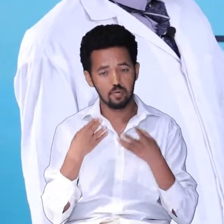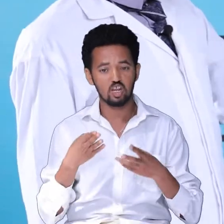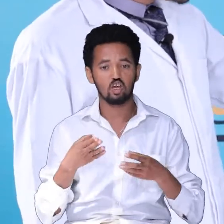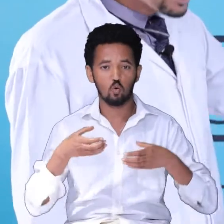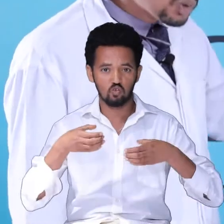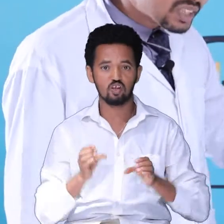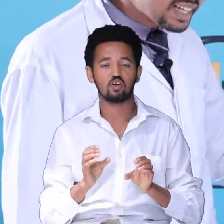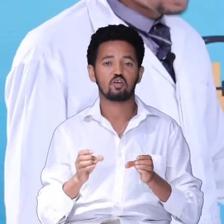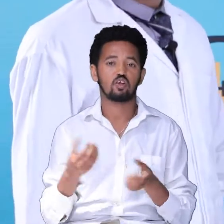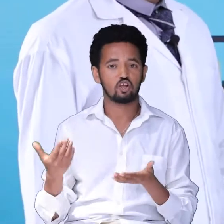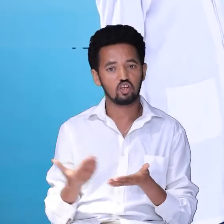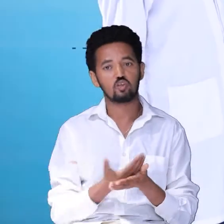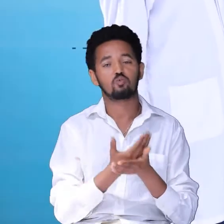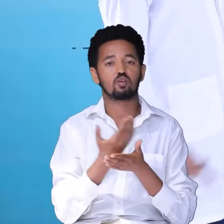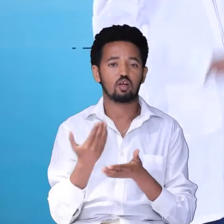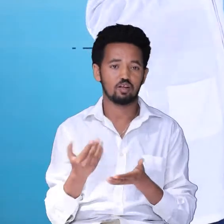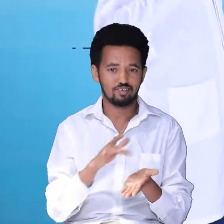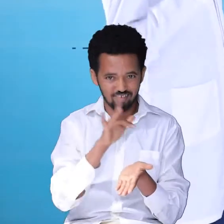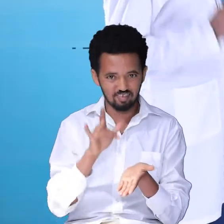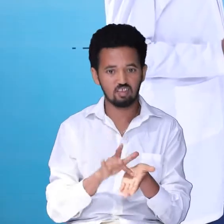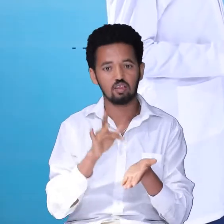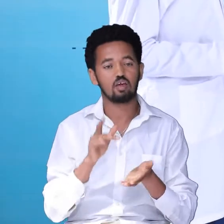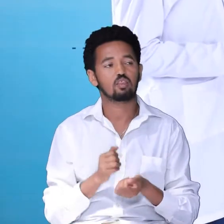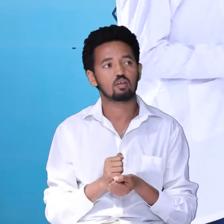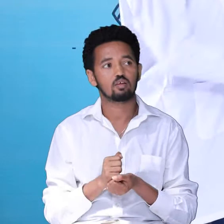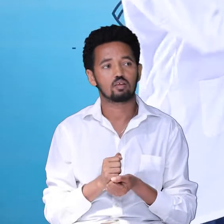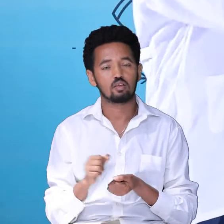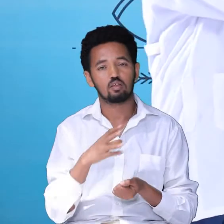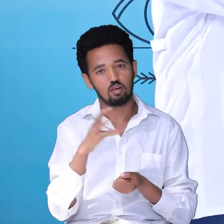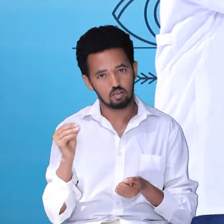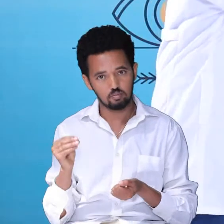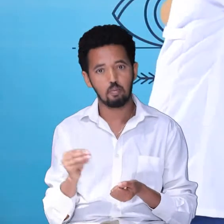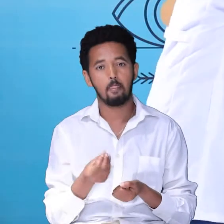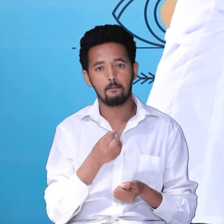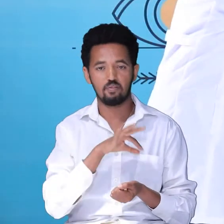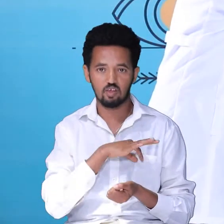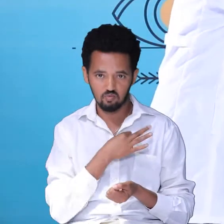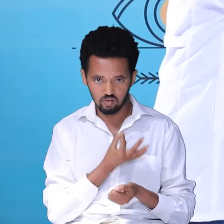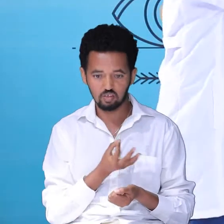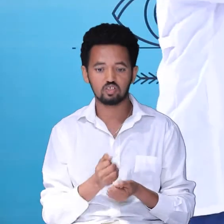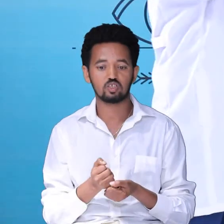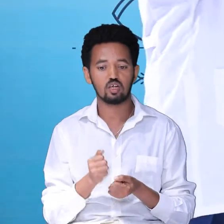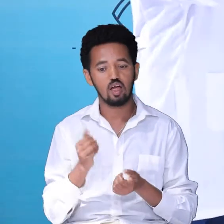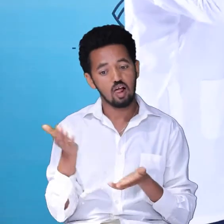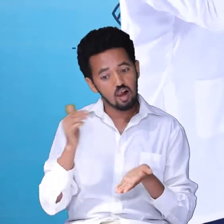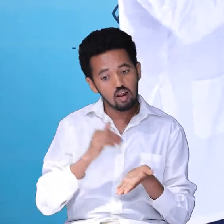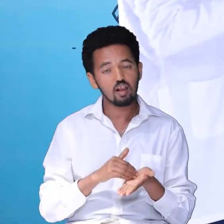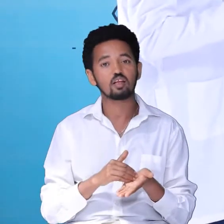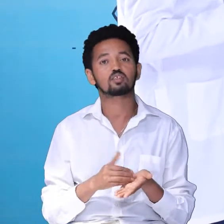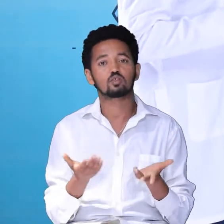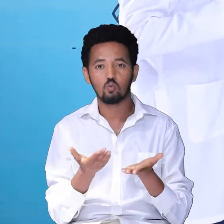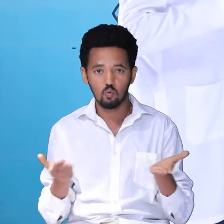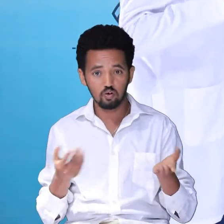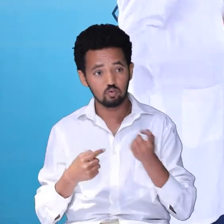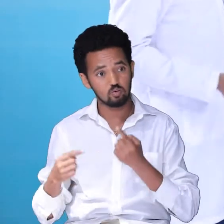on the neutral state. The neutral state and the French alliance were not trade